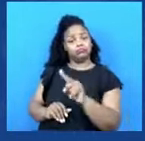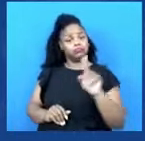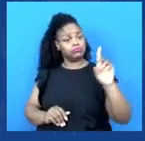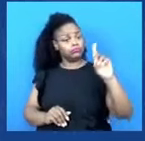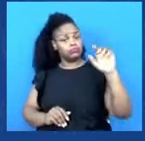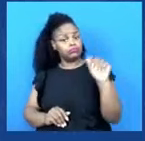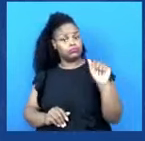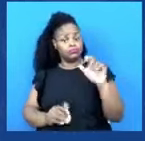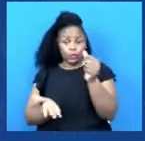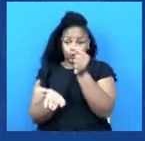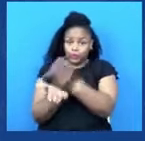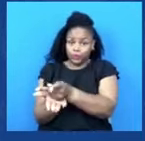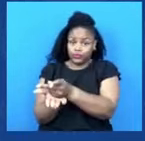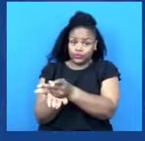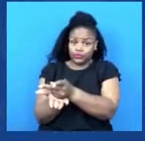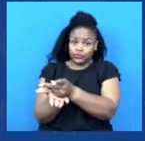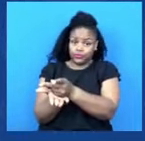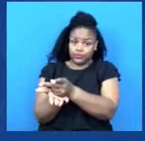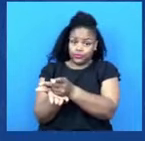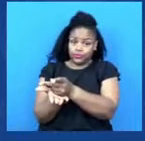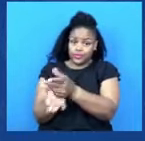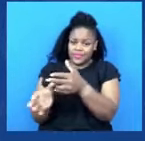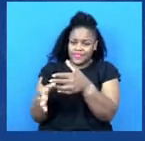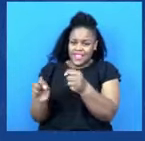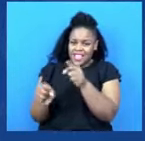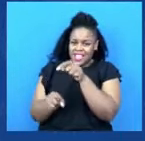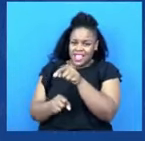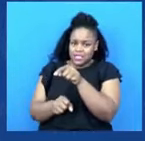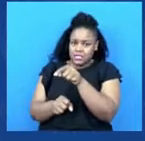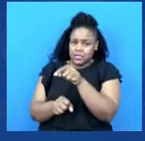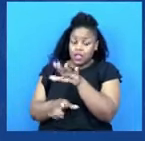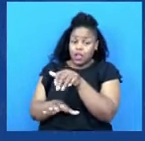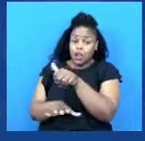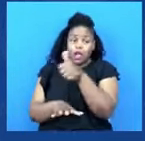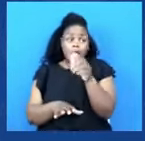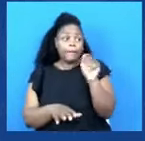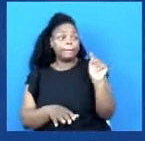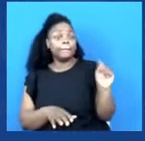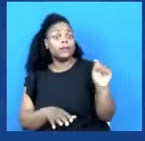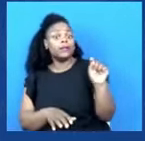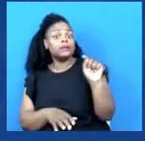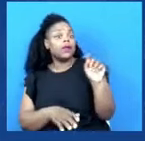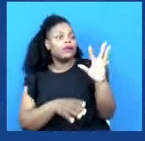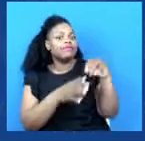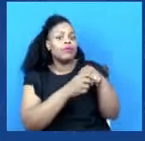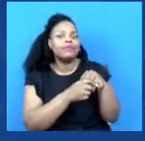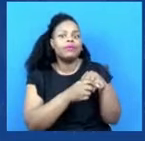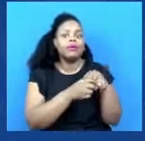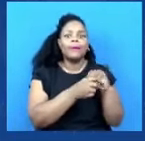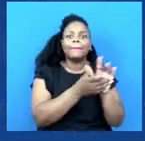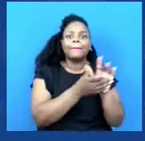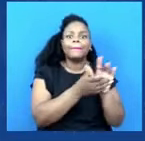increase competition, lower drug prices for everyone. Research shows the prices could be cut by